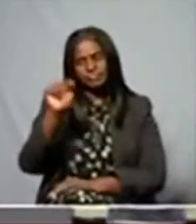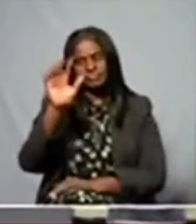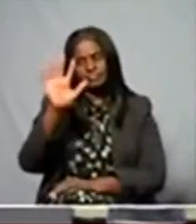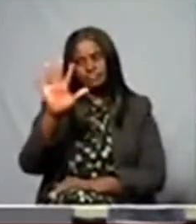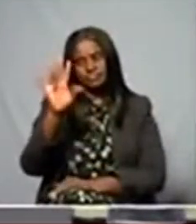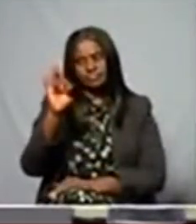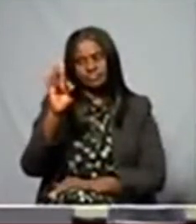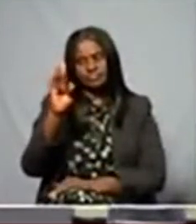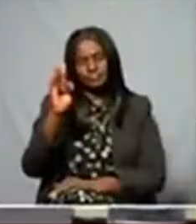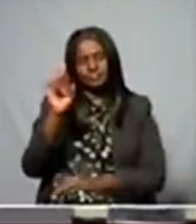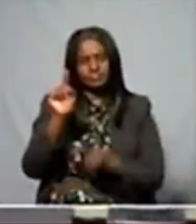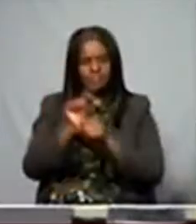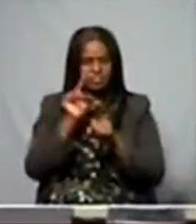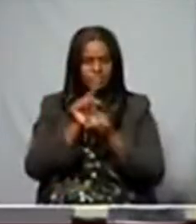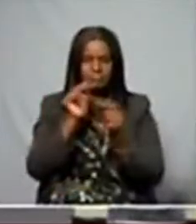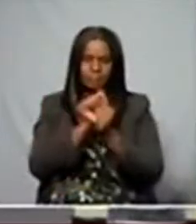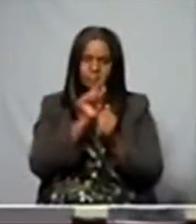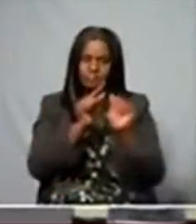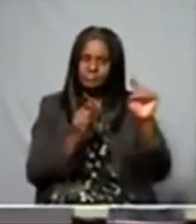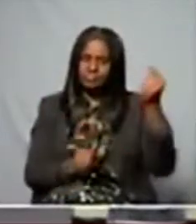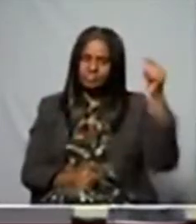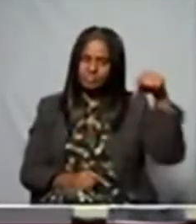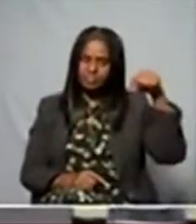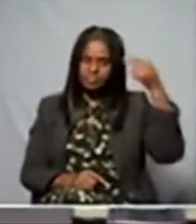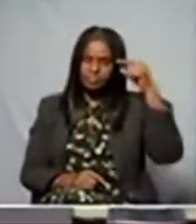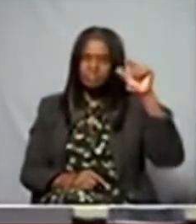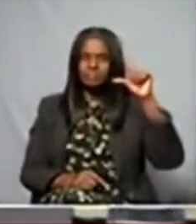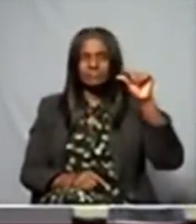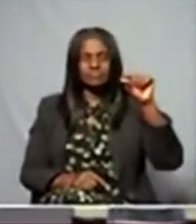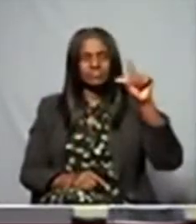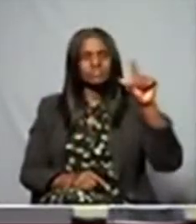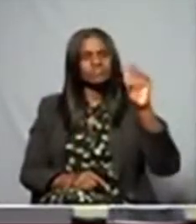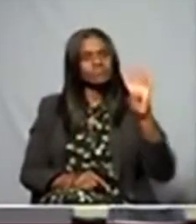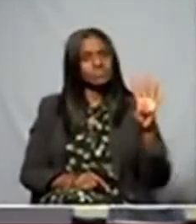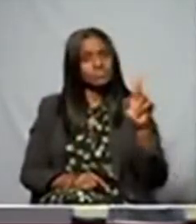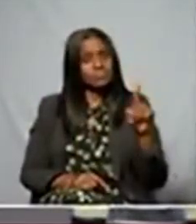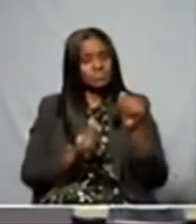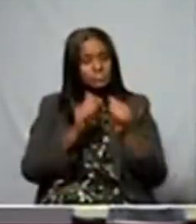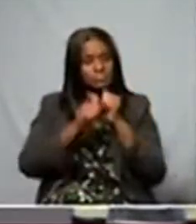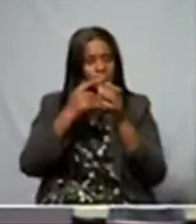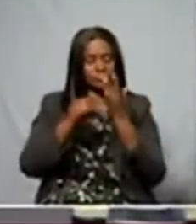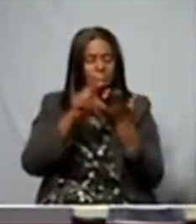59,133,102.57 as compared to the first quarter of 2024, which